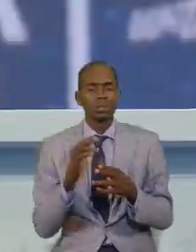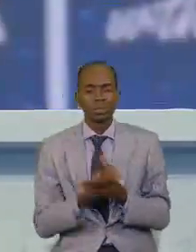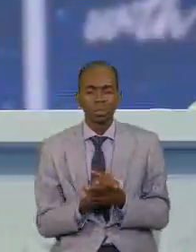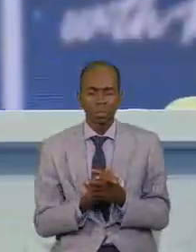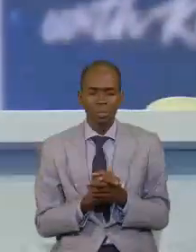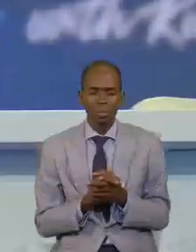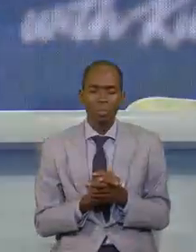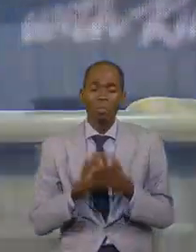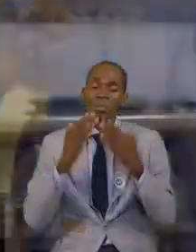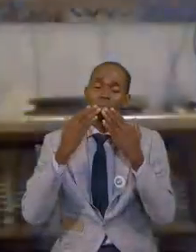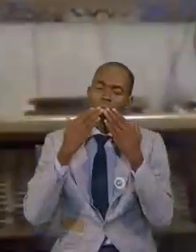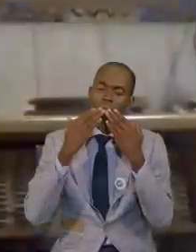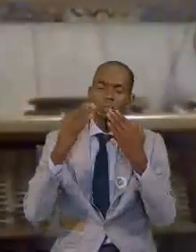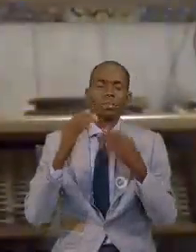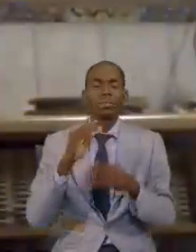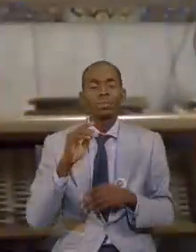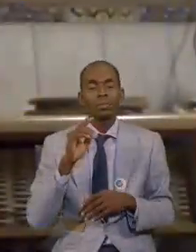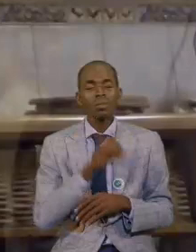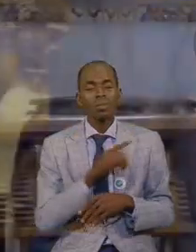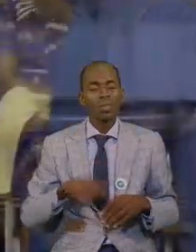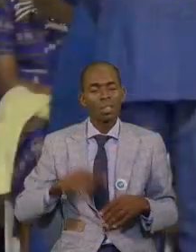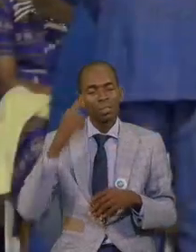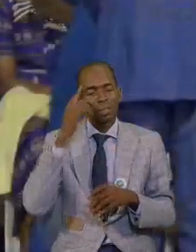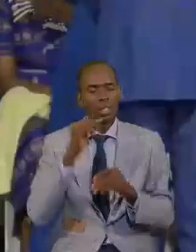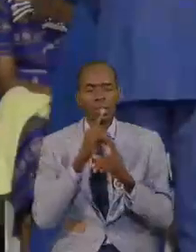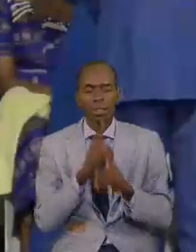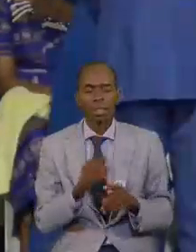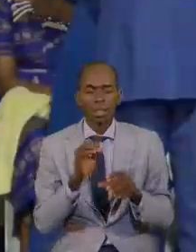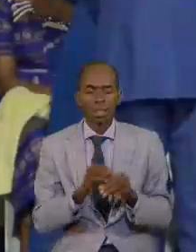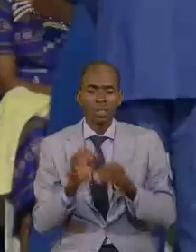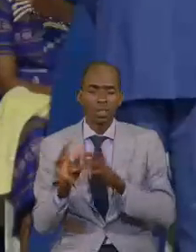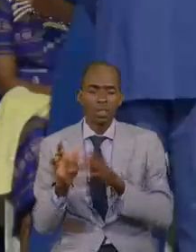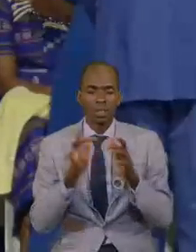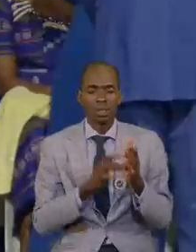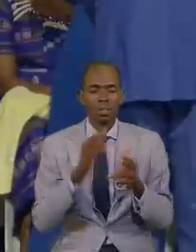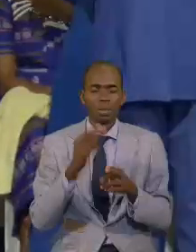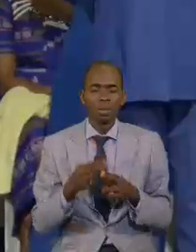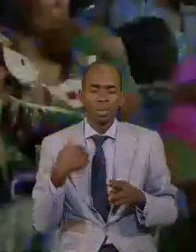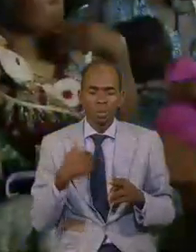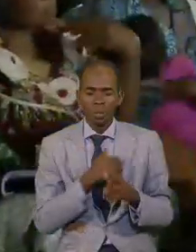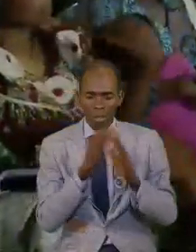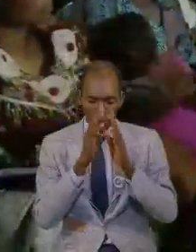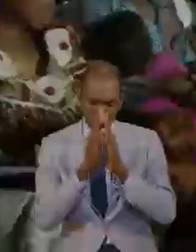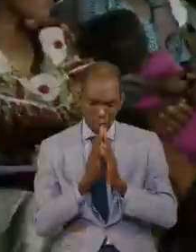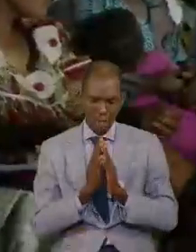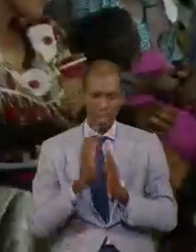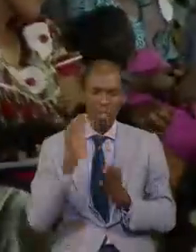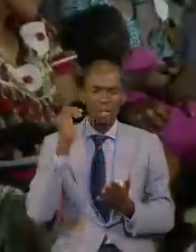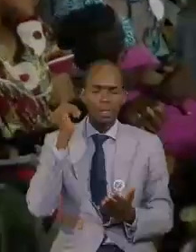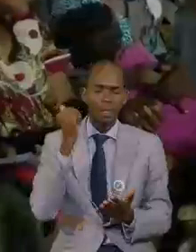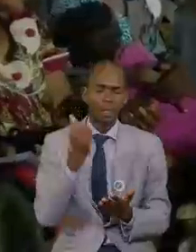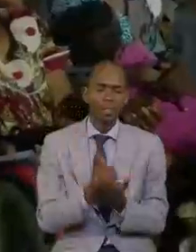Thank you, Lord, for the answer. In Jesus' name we pray.